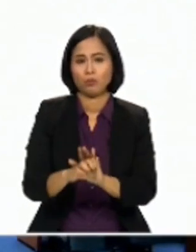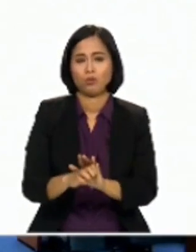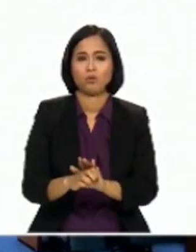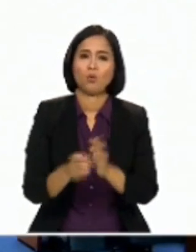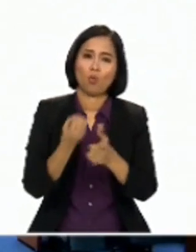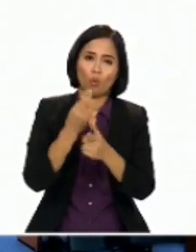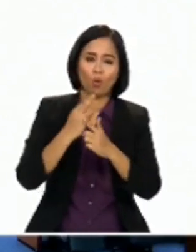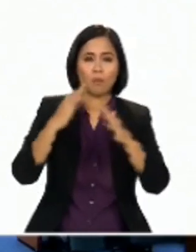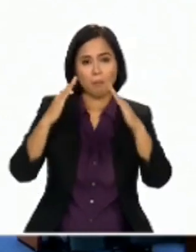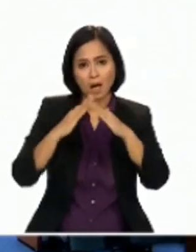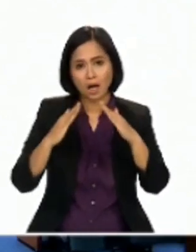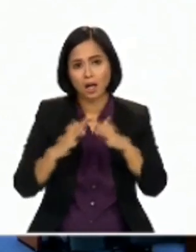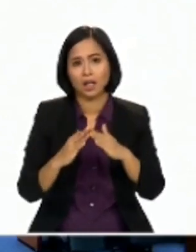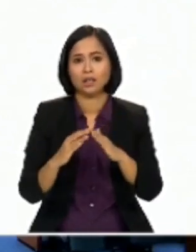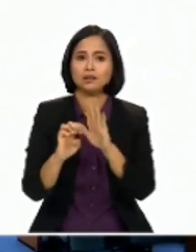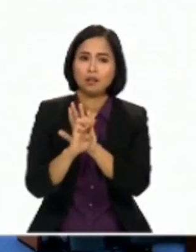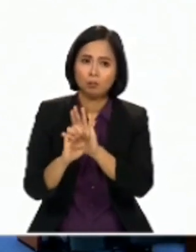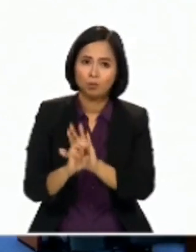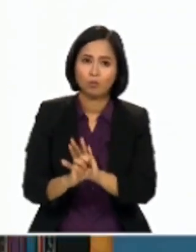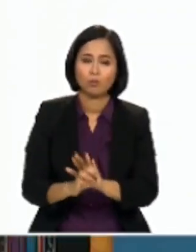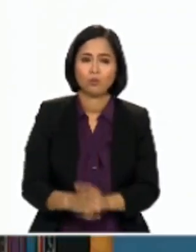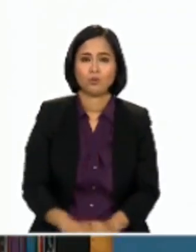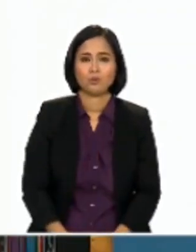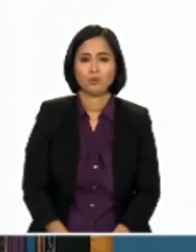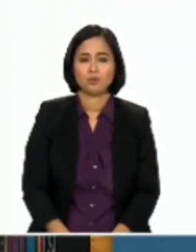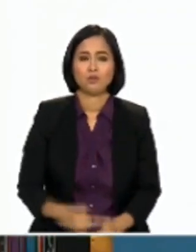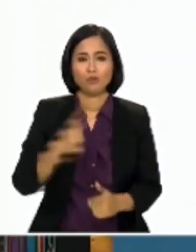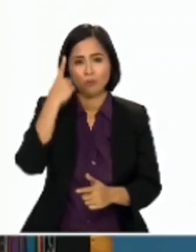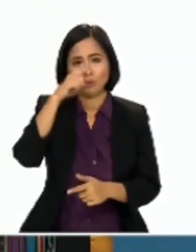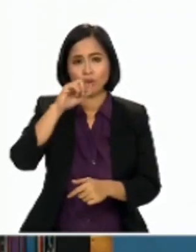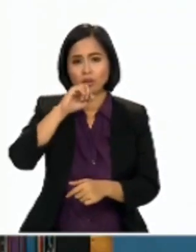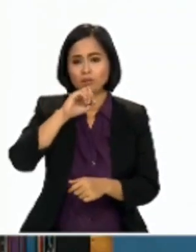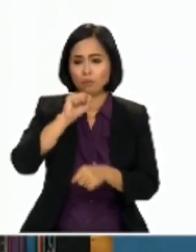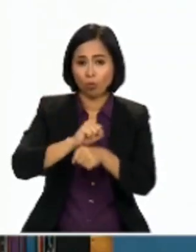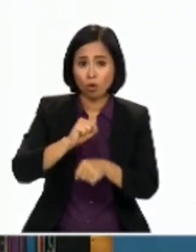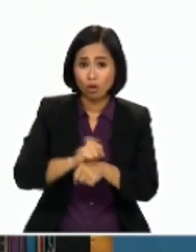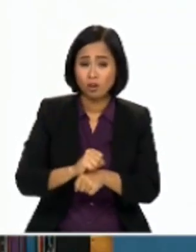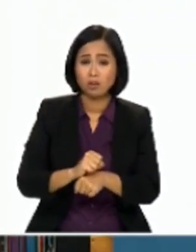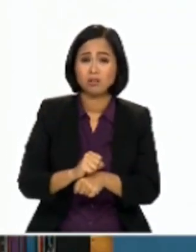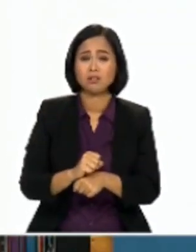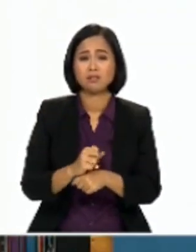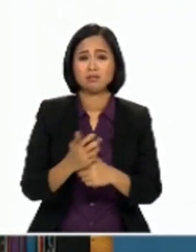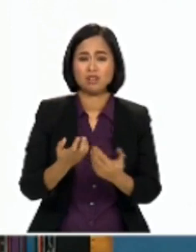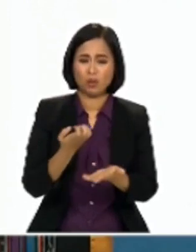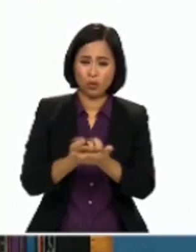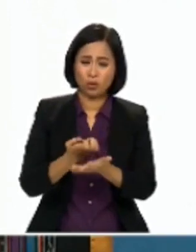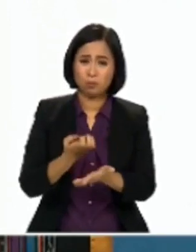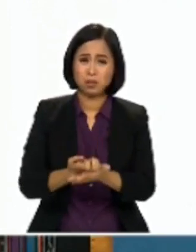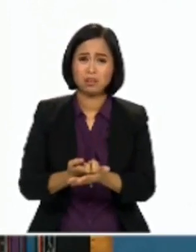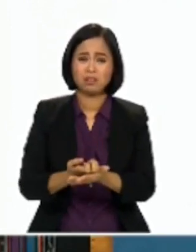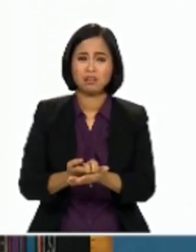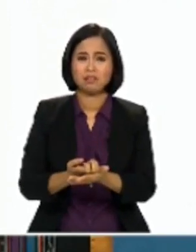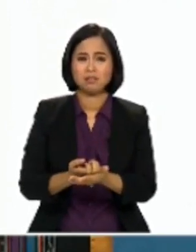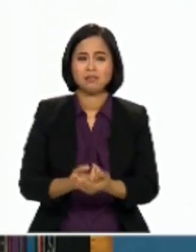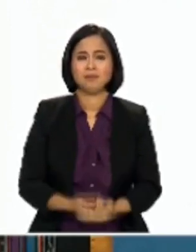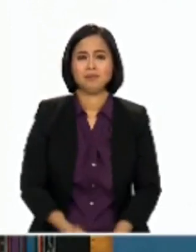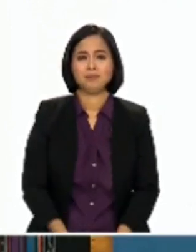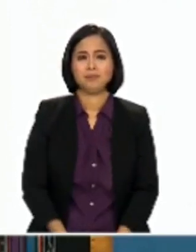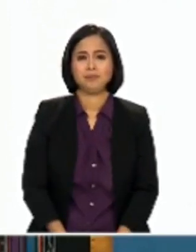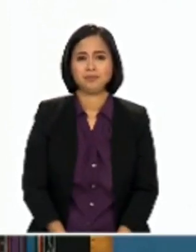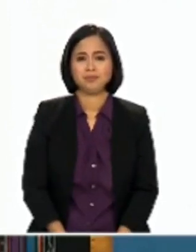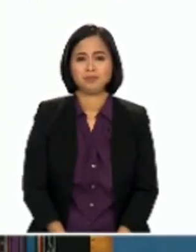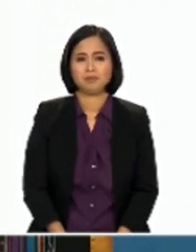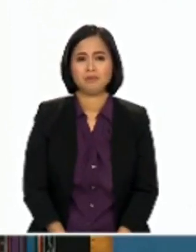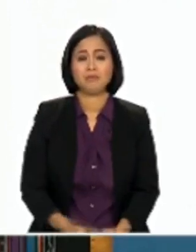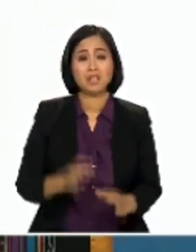housing. Well, jobs, it's the economy that runs it. If